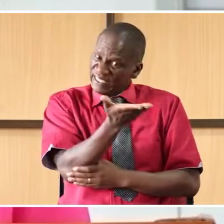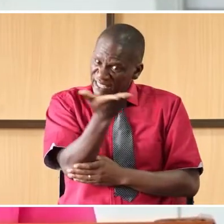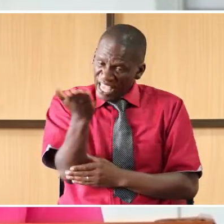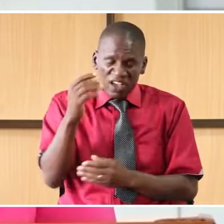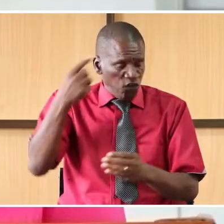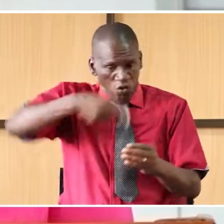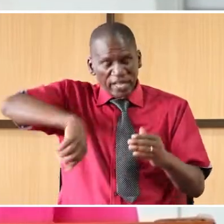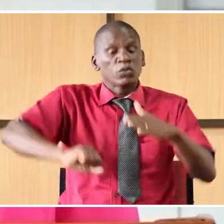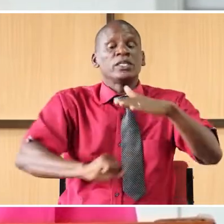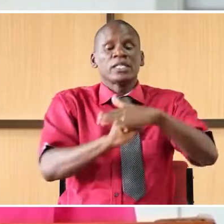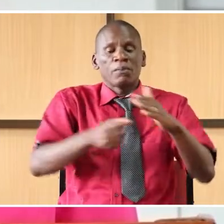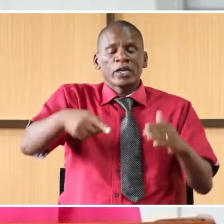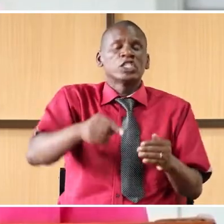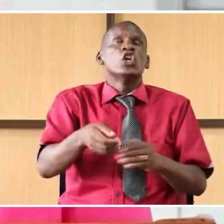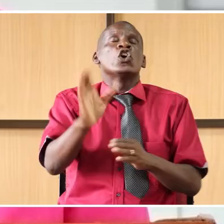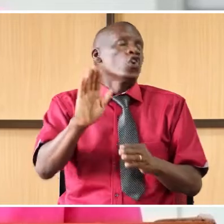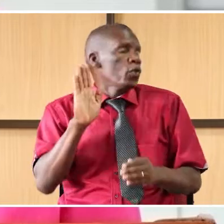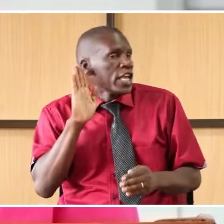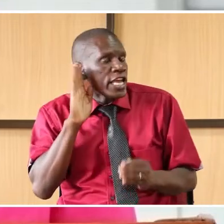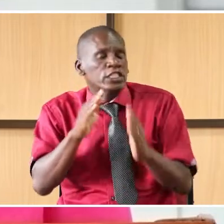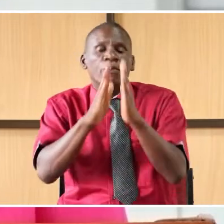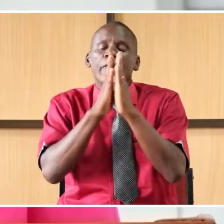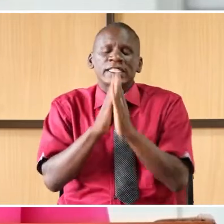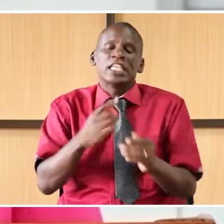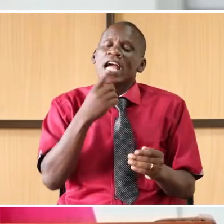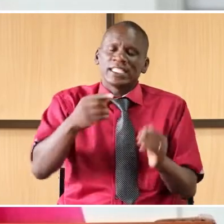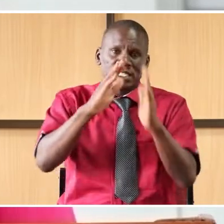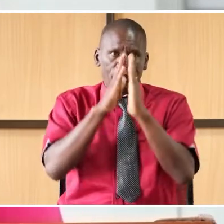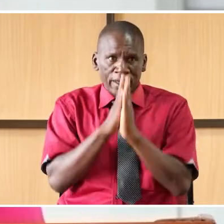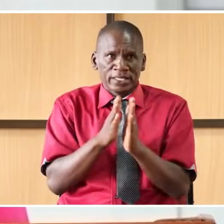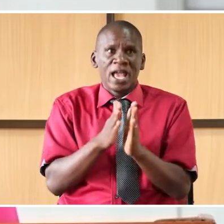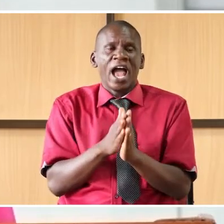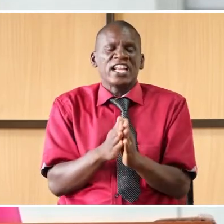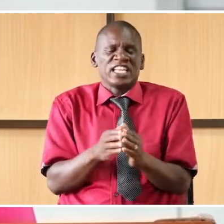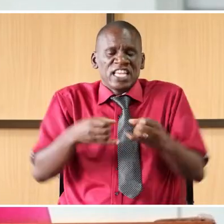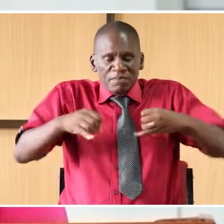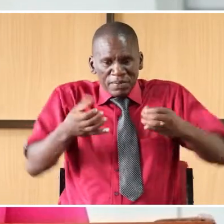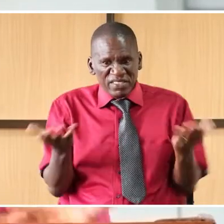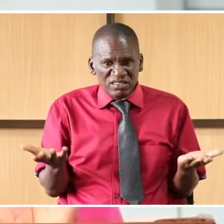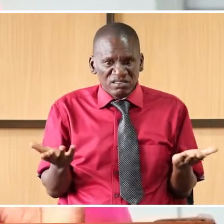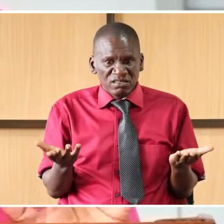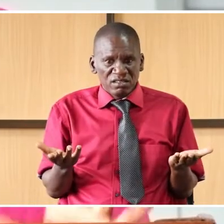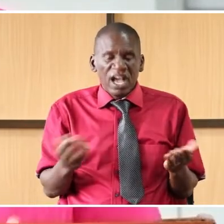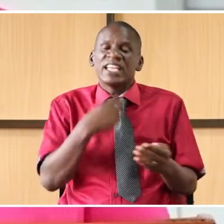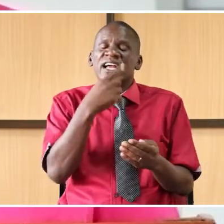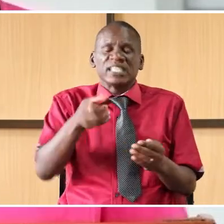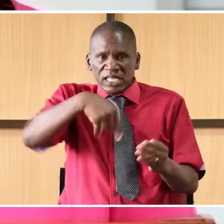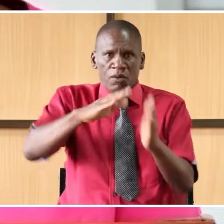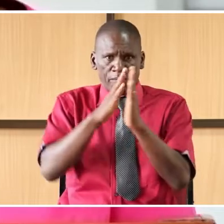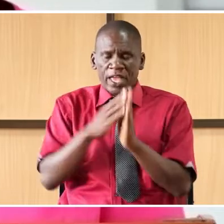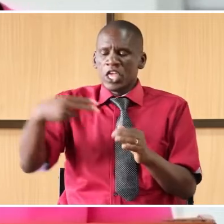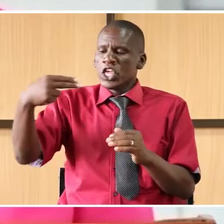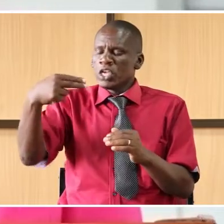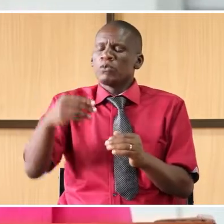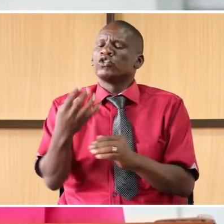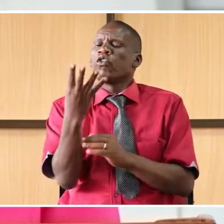us. He hears prayer, he answers prayer, and he feels it. The Bible says in, I think Hebrews